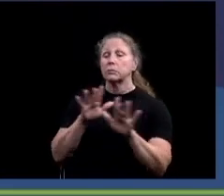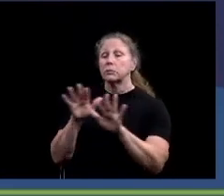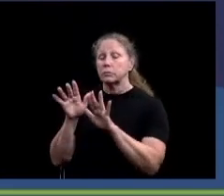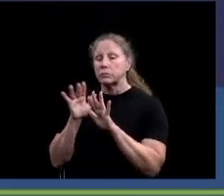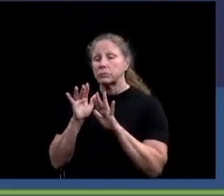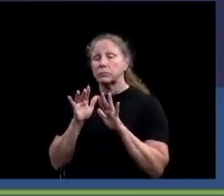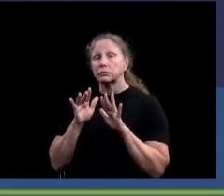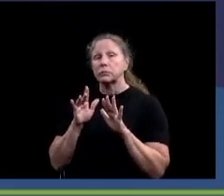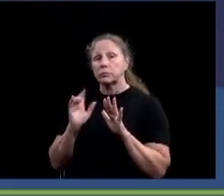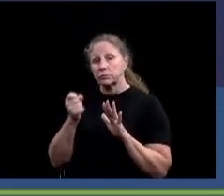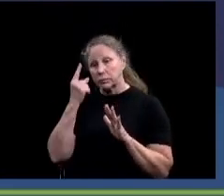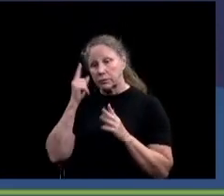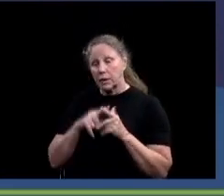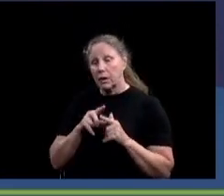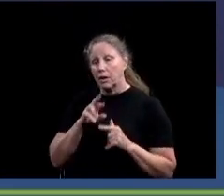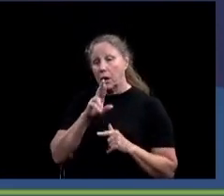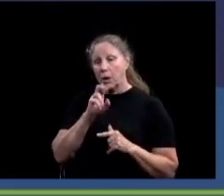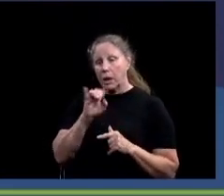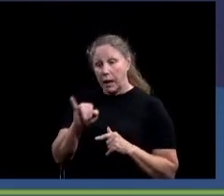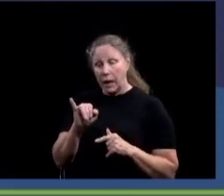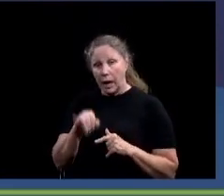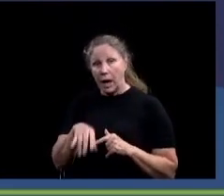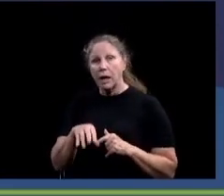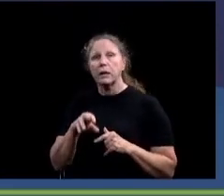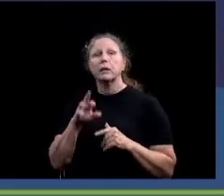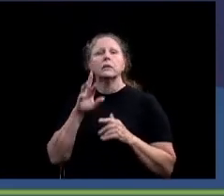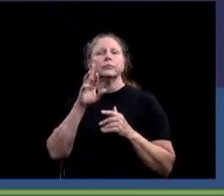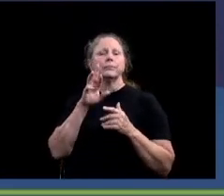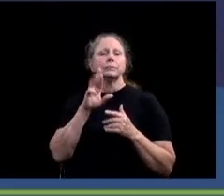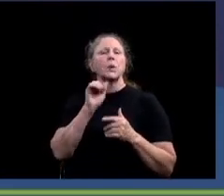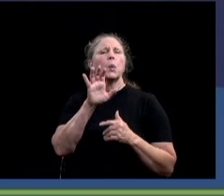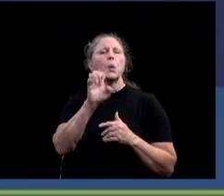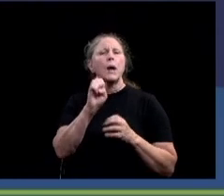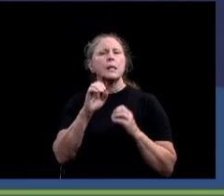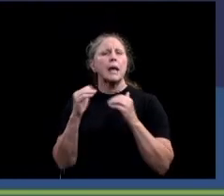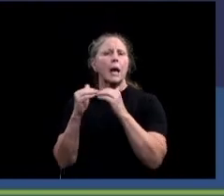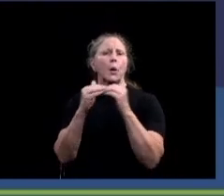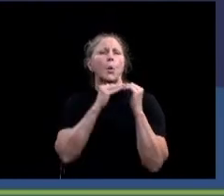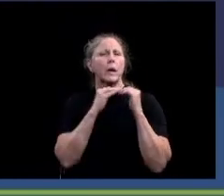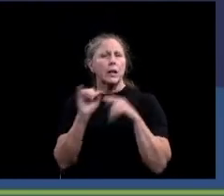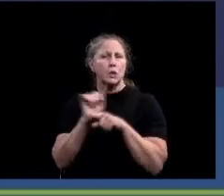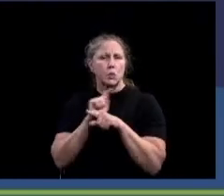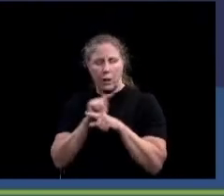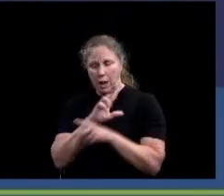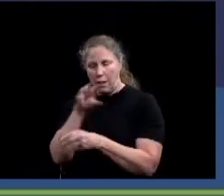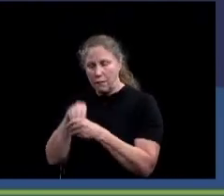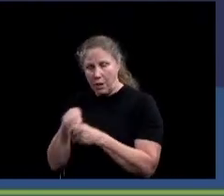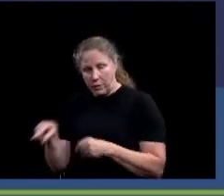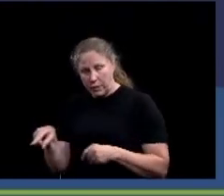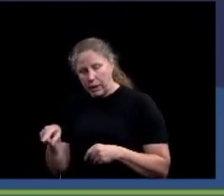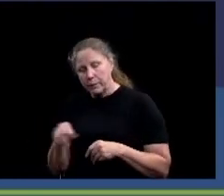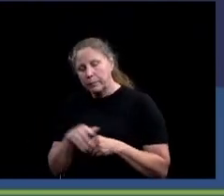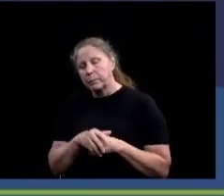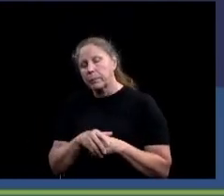training is obviously a huge piece of that, but also the connections that you've formed with various leaders